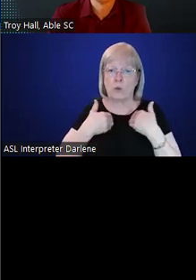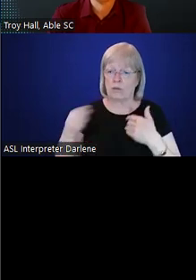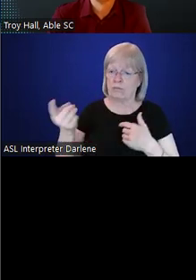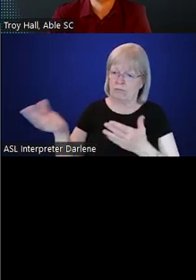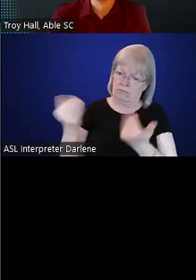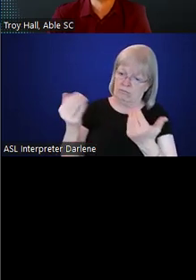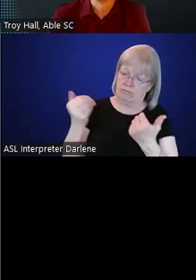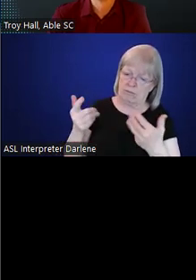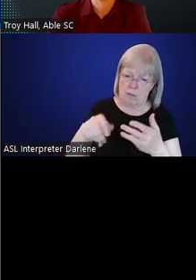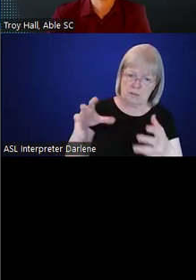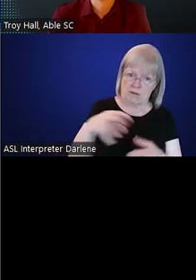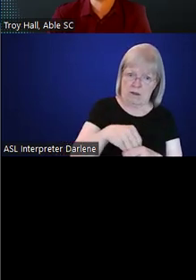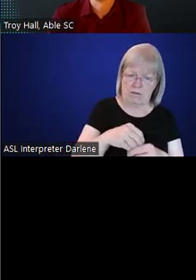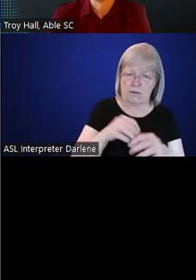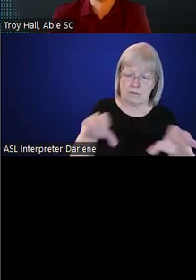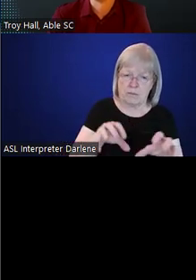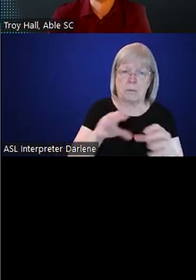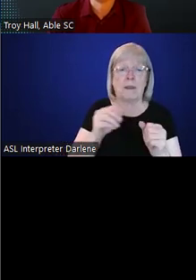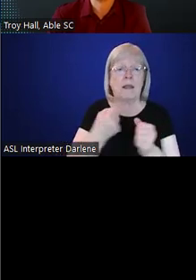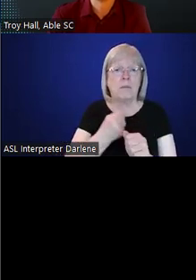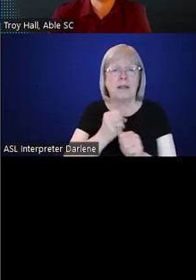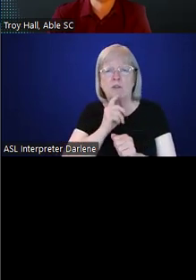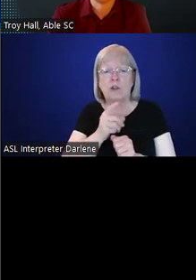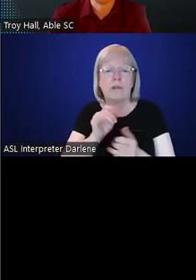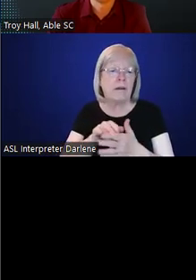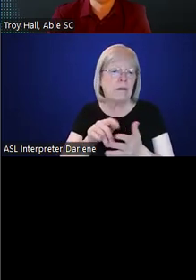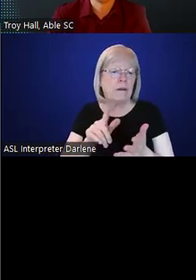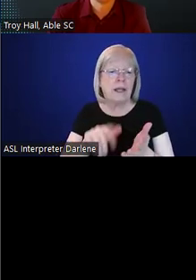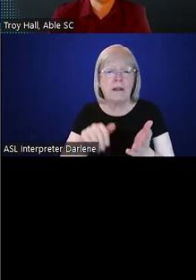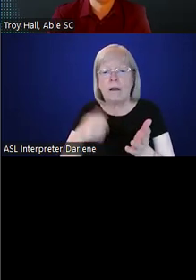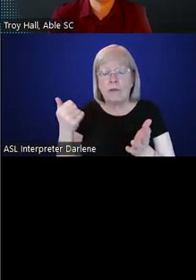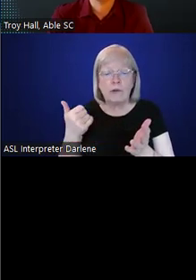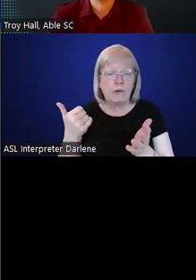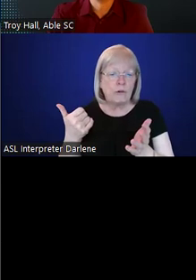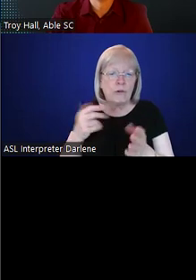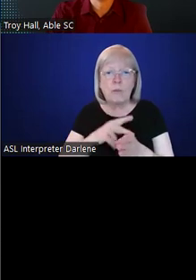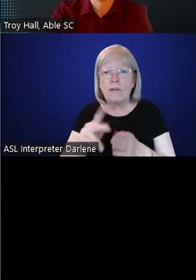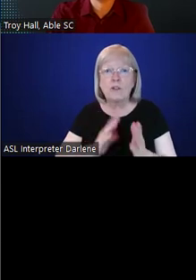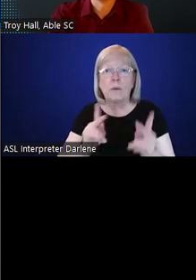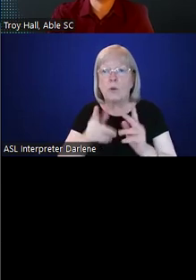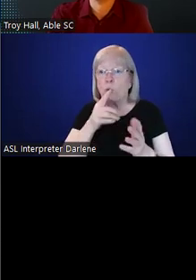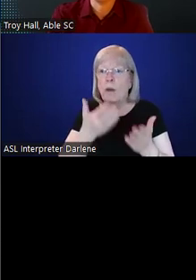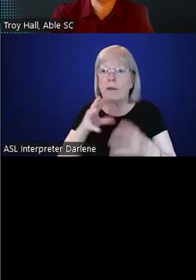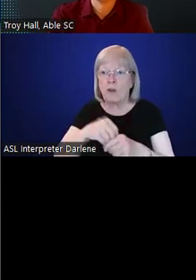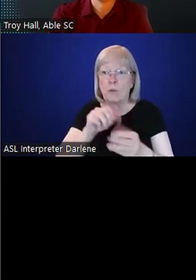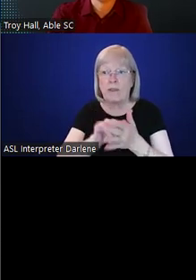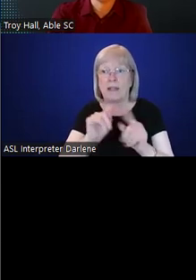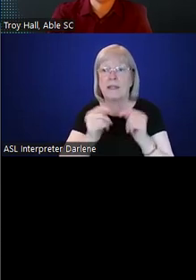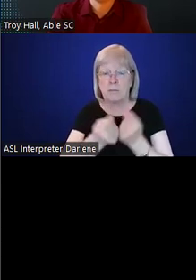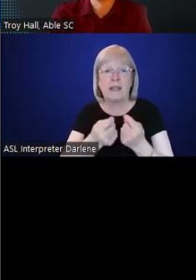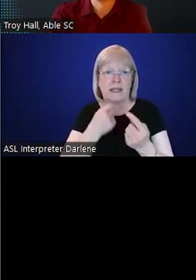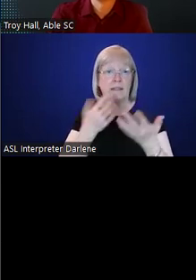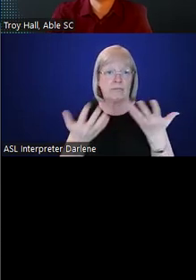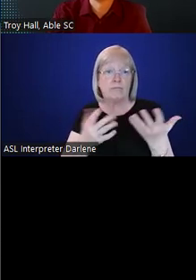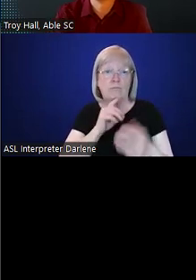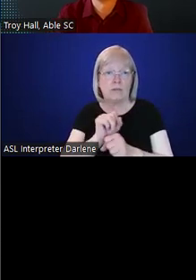center, and making sure that any other professional who might be adjacent or a part of this team is actively